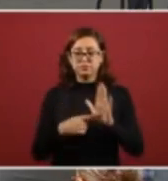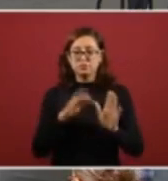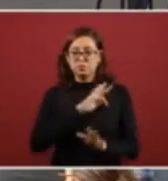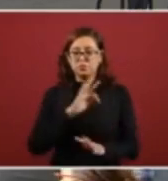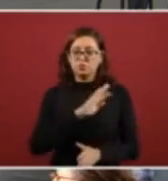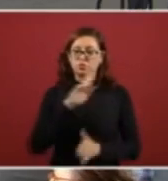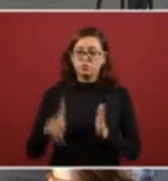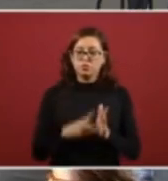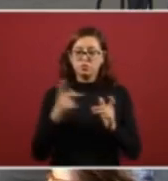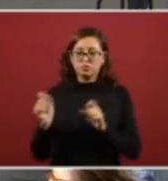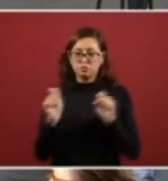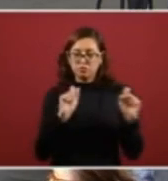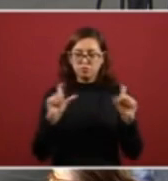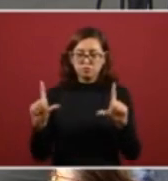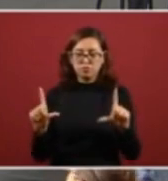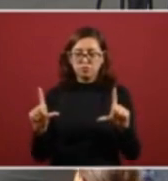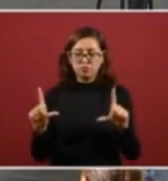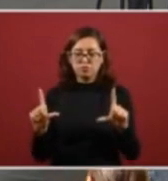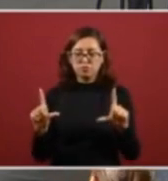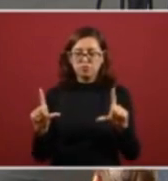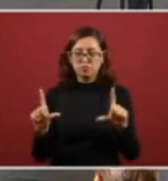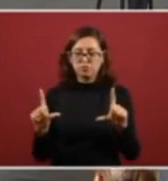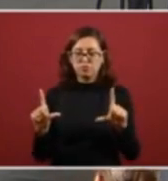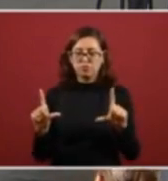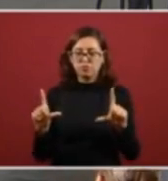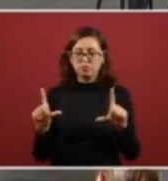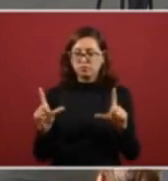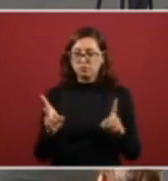why don't you put on the first,